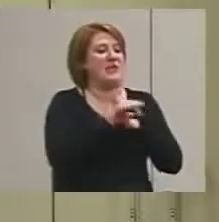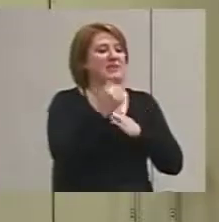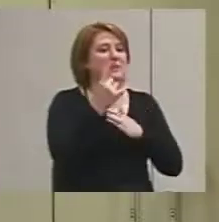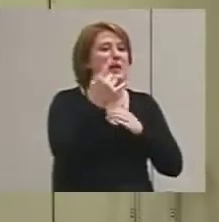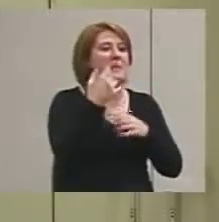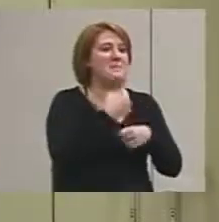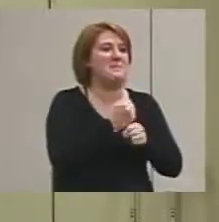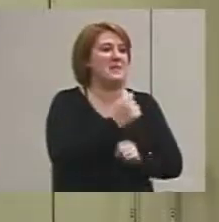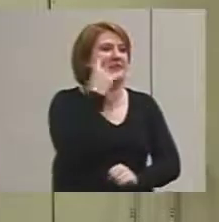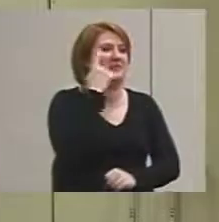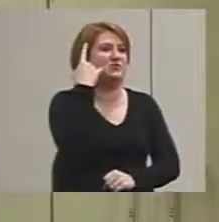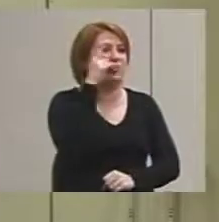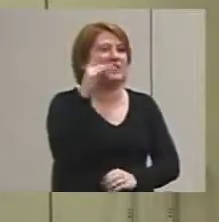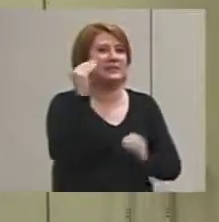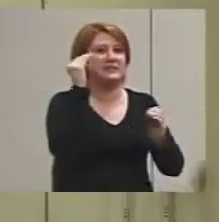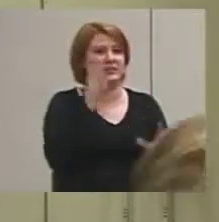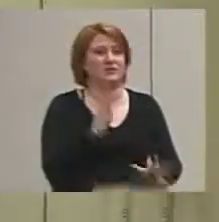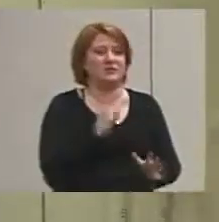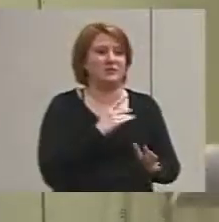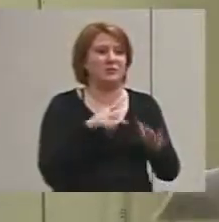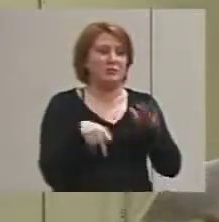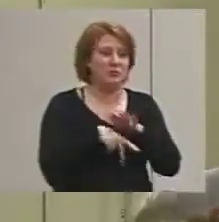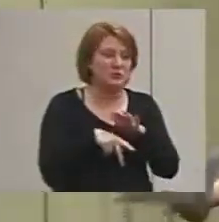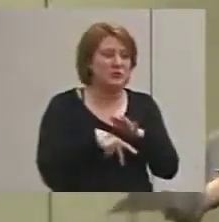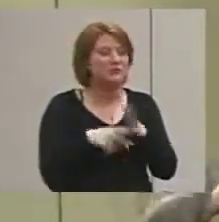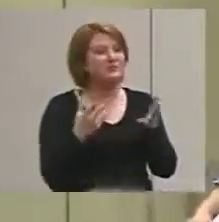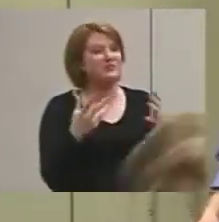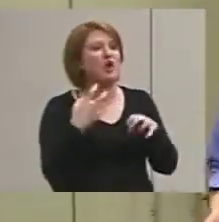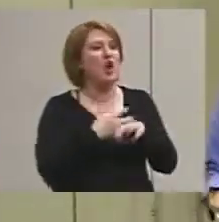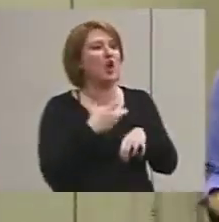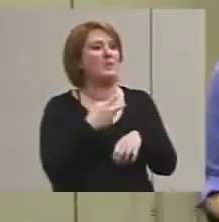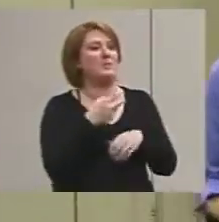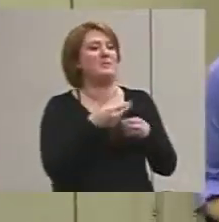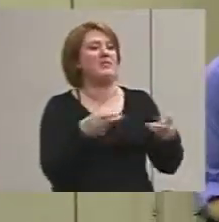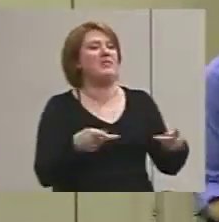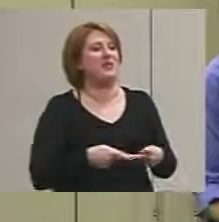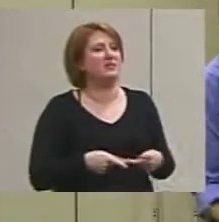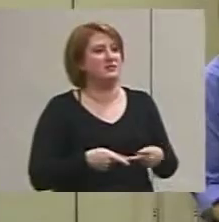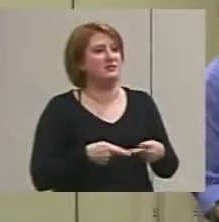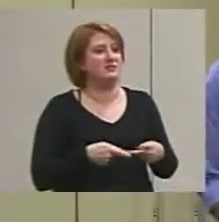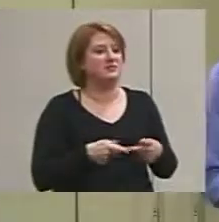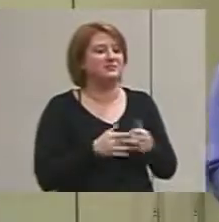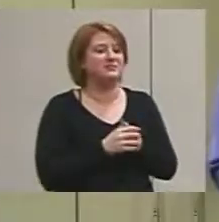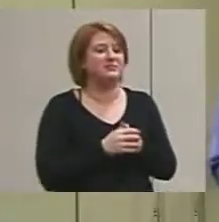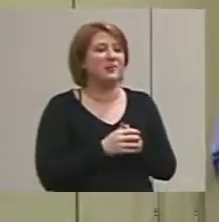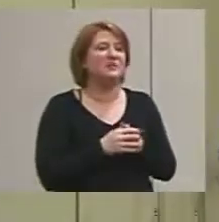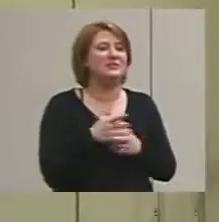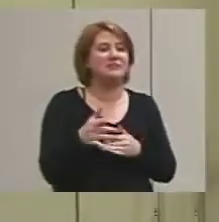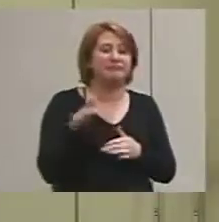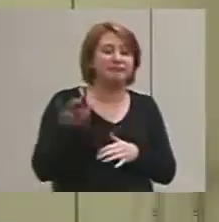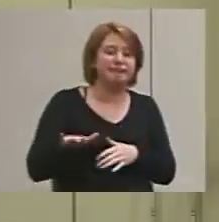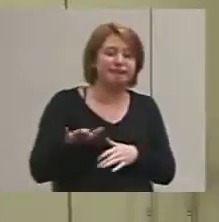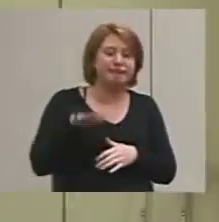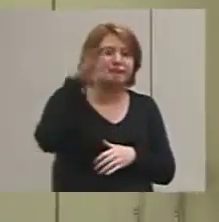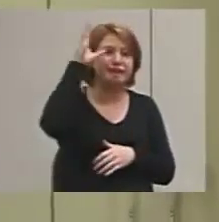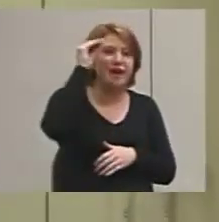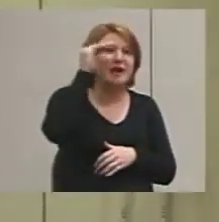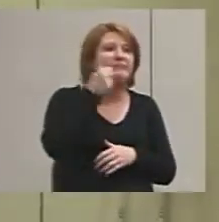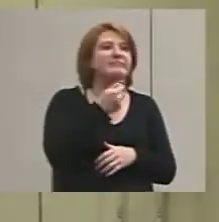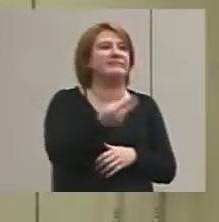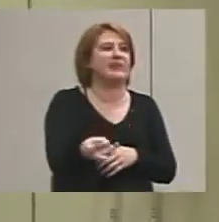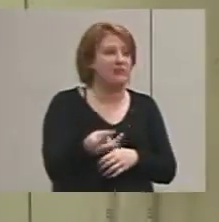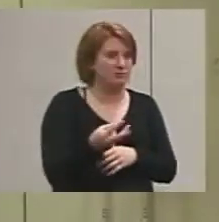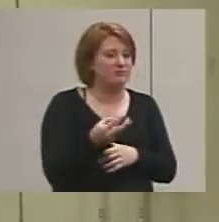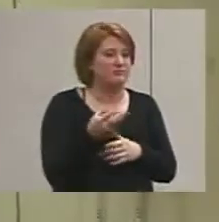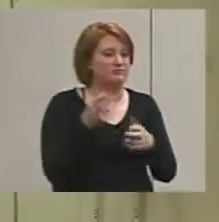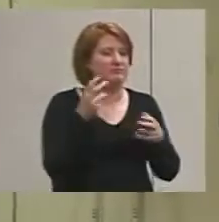teacher to be able to do. It's a preschool class. It's a hard place to try to keep data on. So he's a little guy. We have several issues, but we're